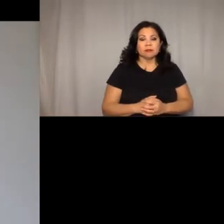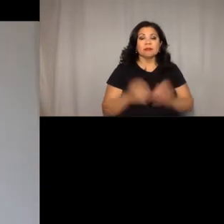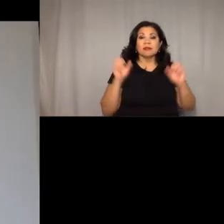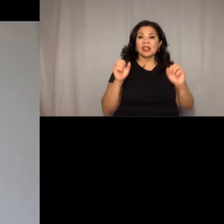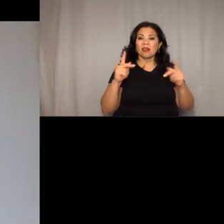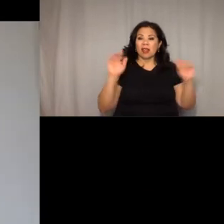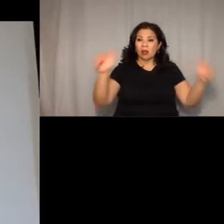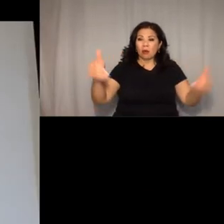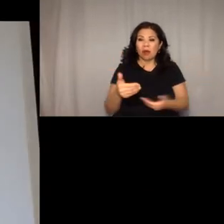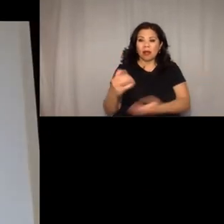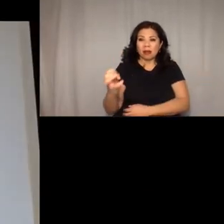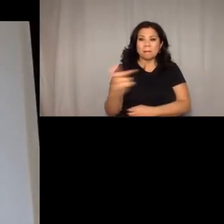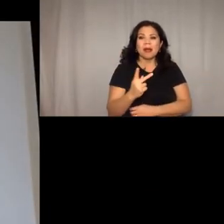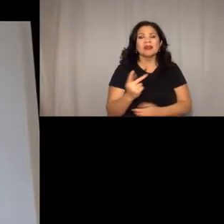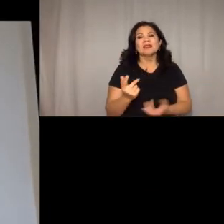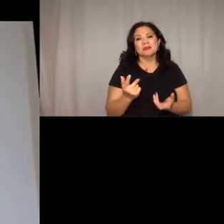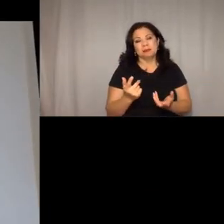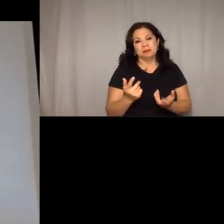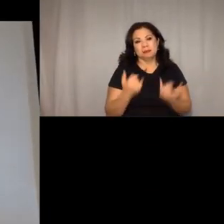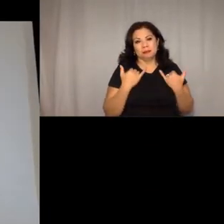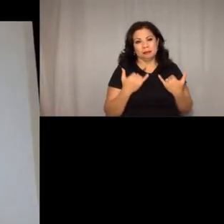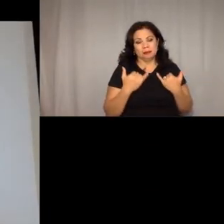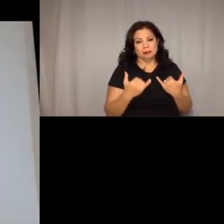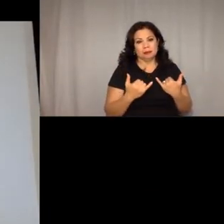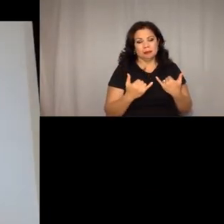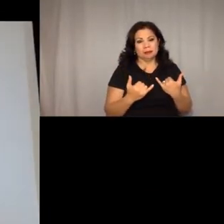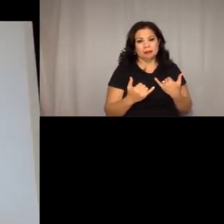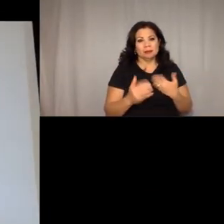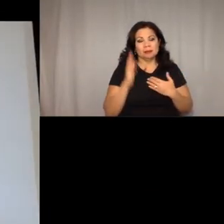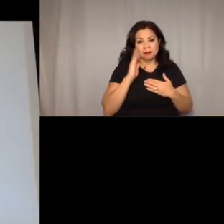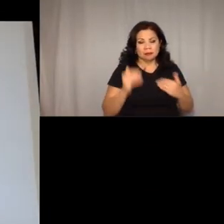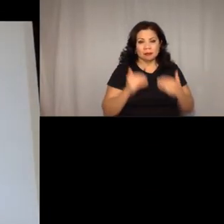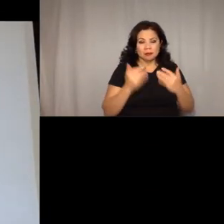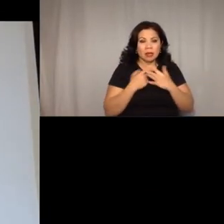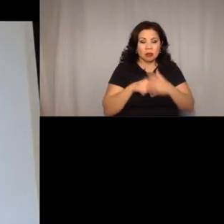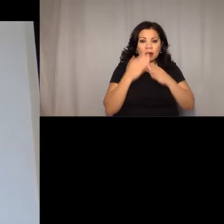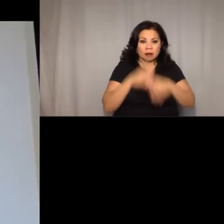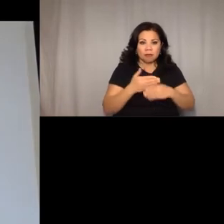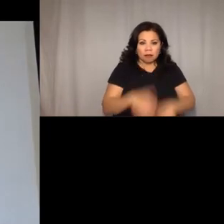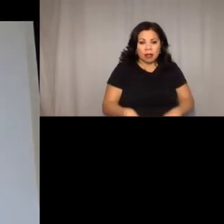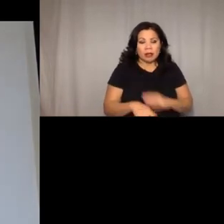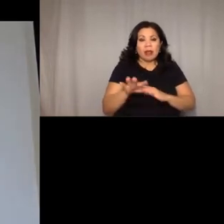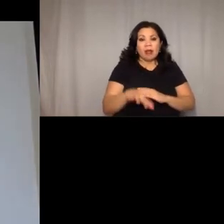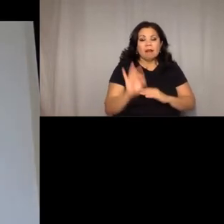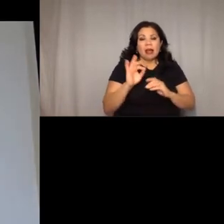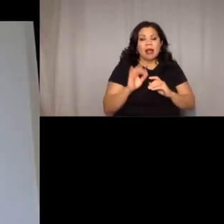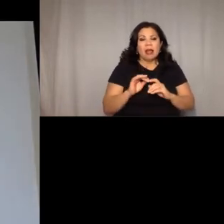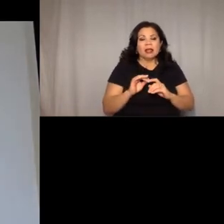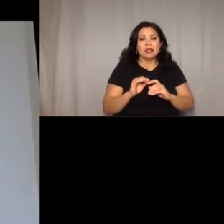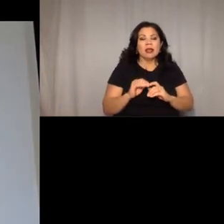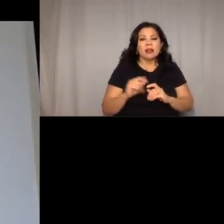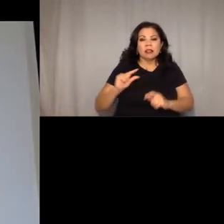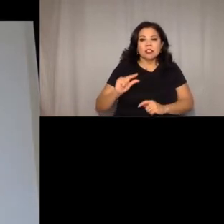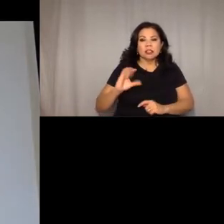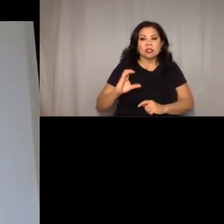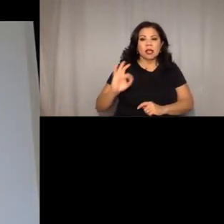All right, welcome back. So I am going to go ahead and start dividing. I'm going to find the biggest one they have in common.